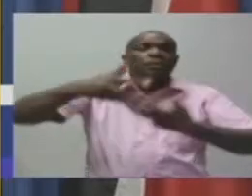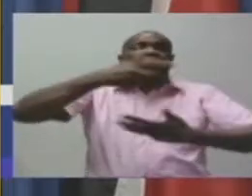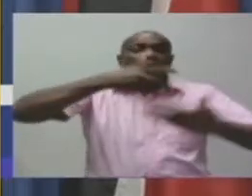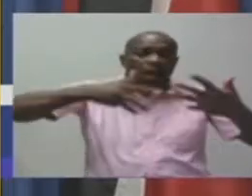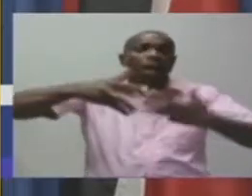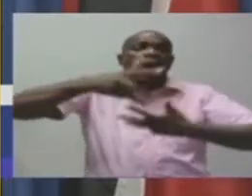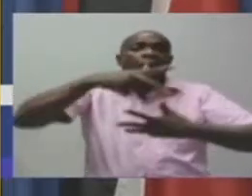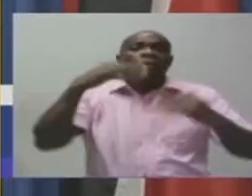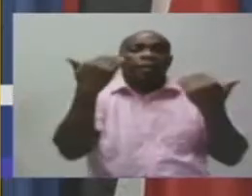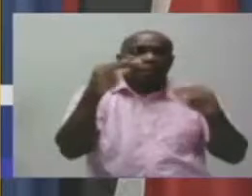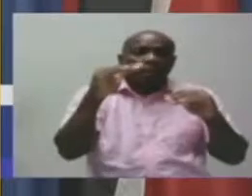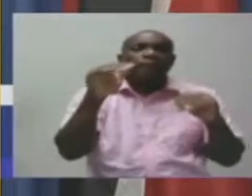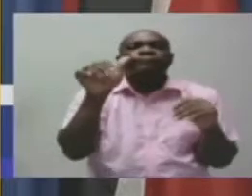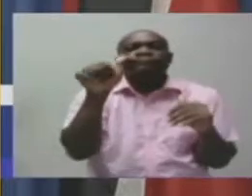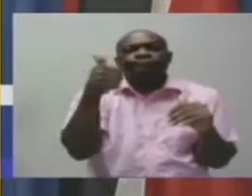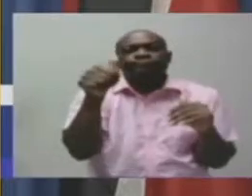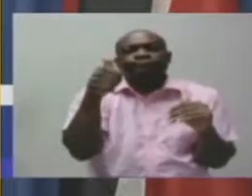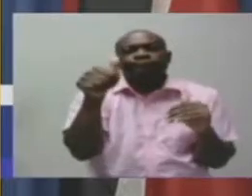at 10.